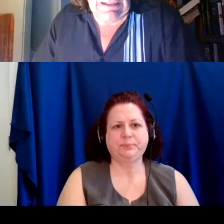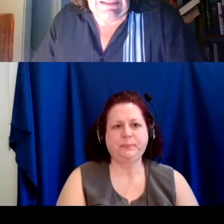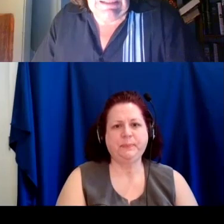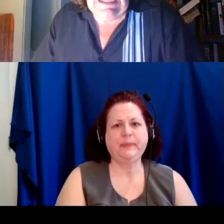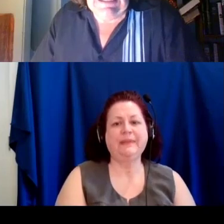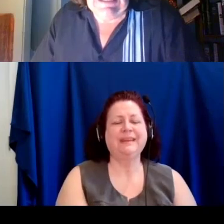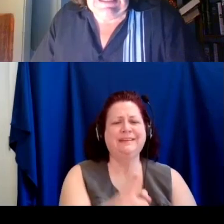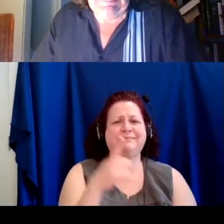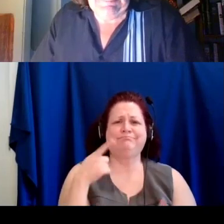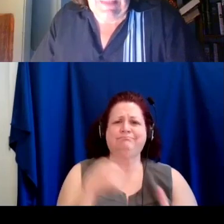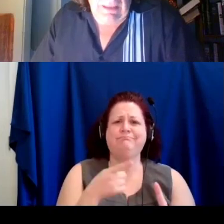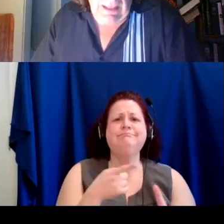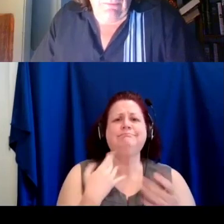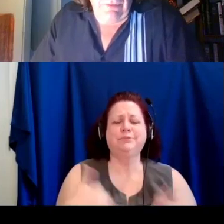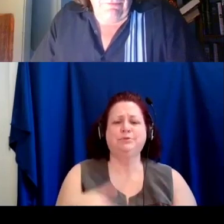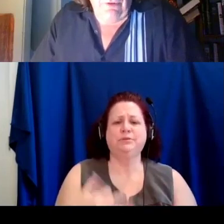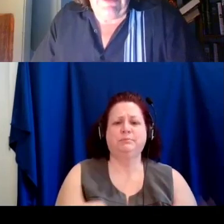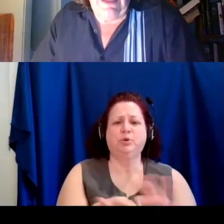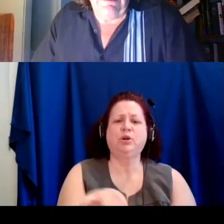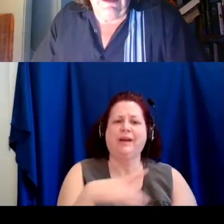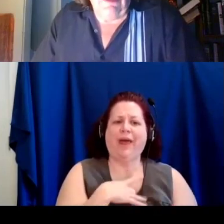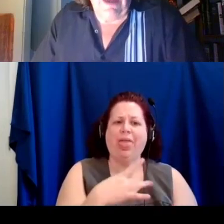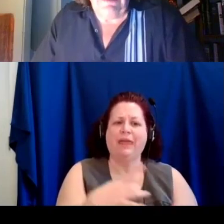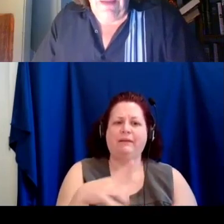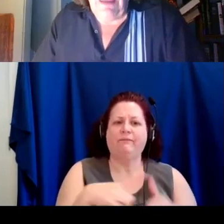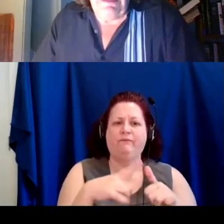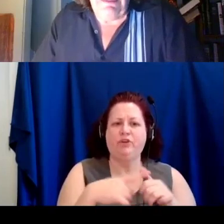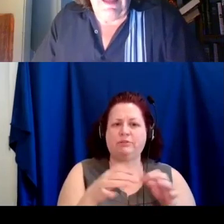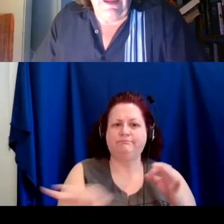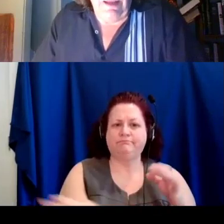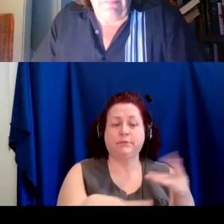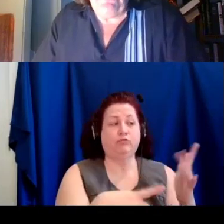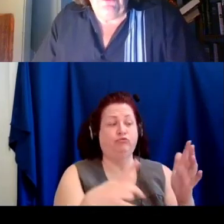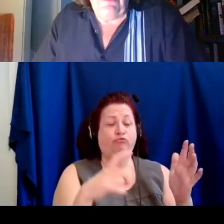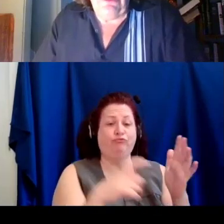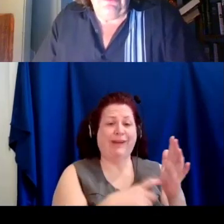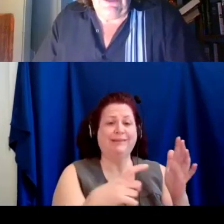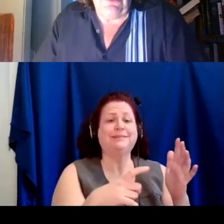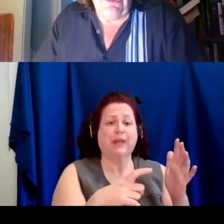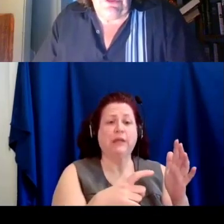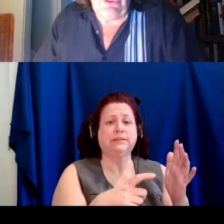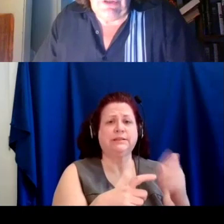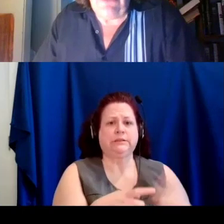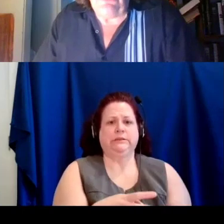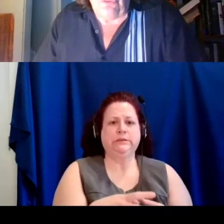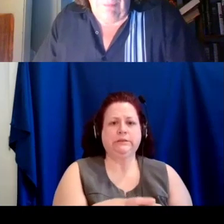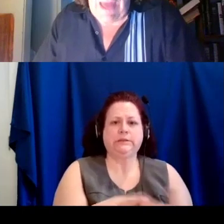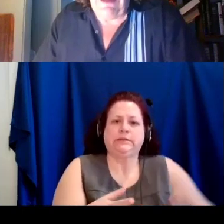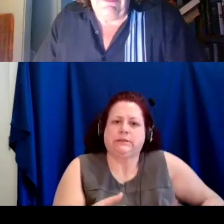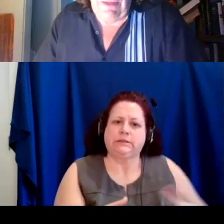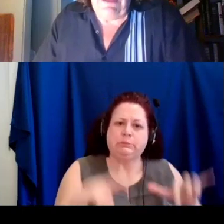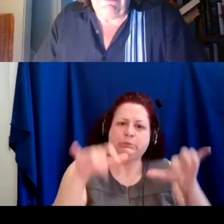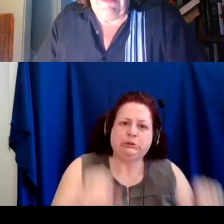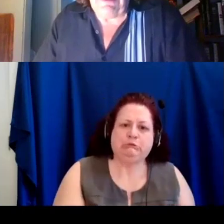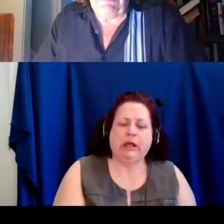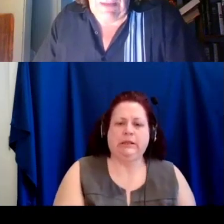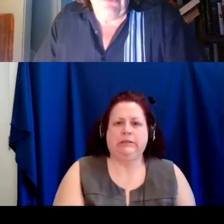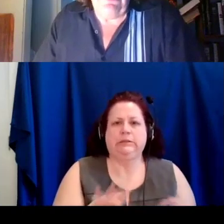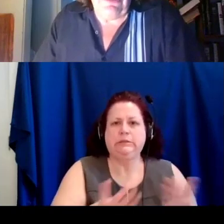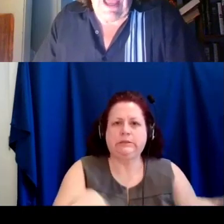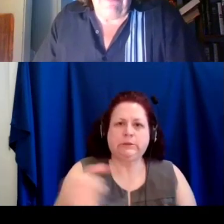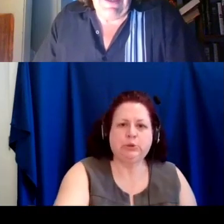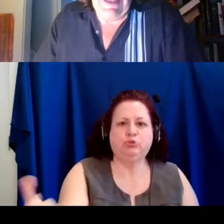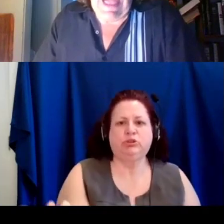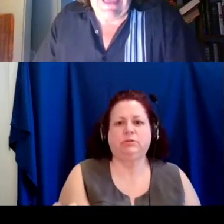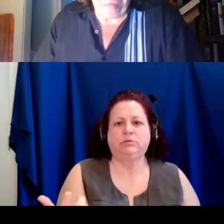key. And I like what the first sentence here, recognizing that an episode of restraint or seclusion is a traumatic event affecting